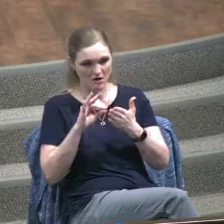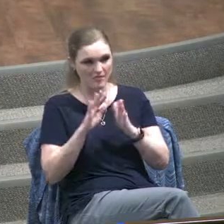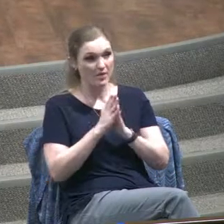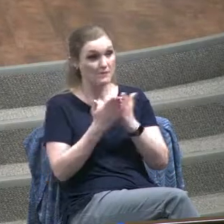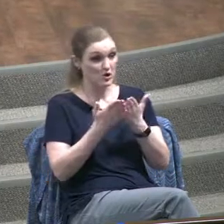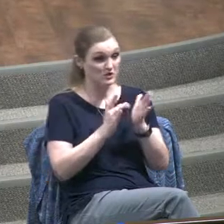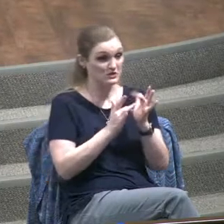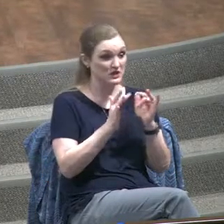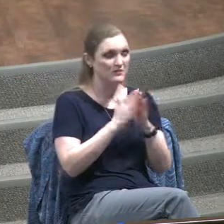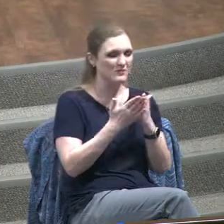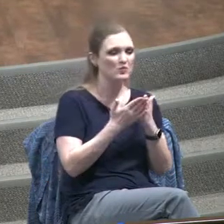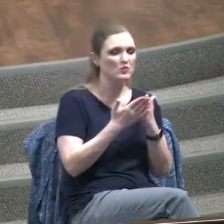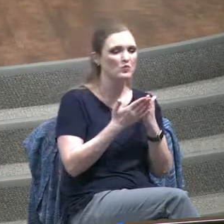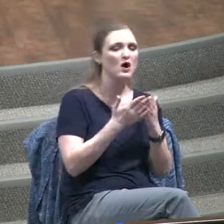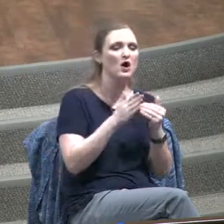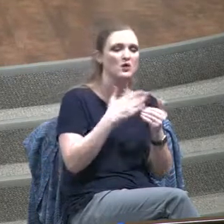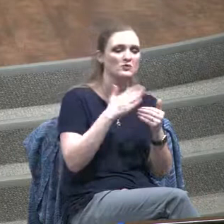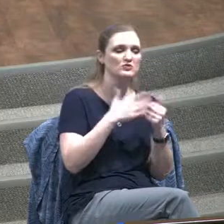of the Bible.